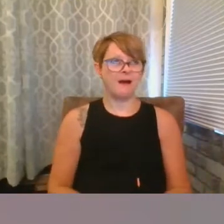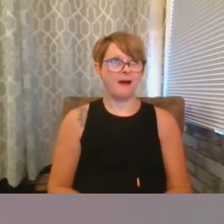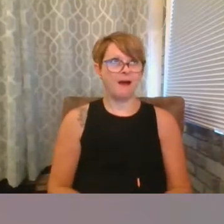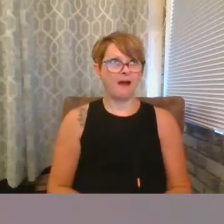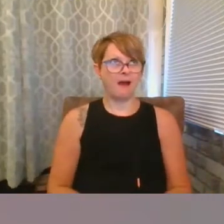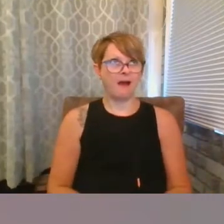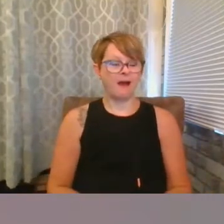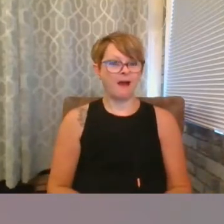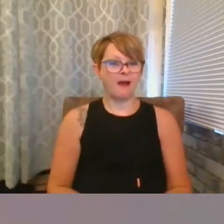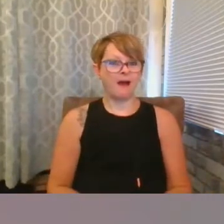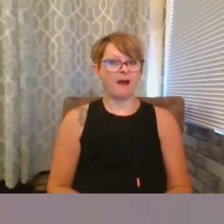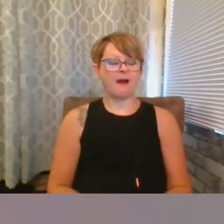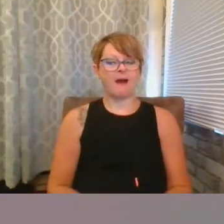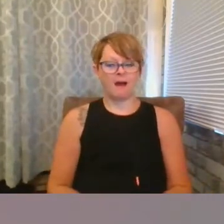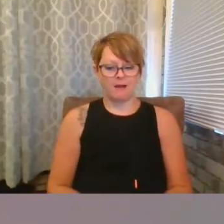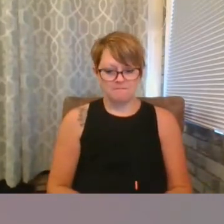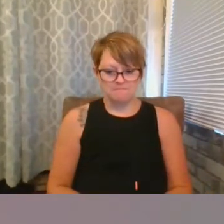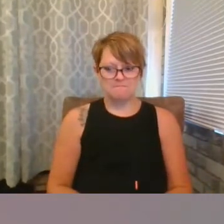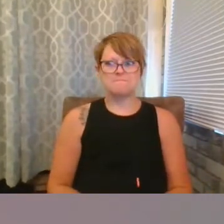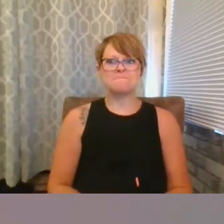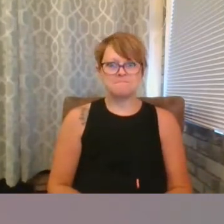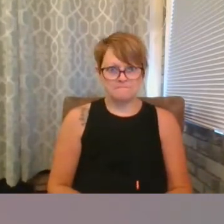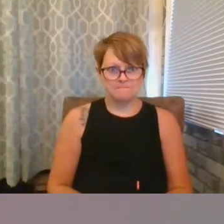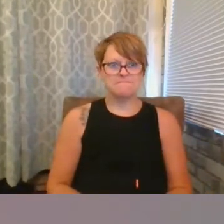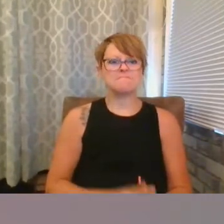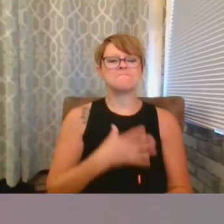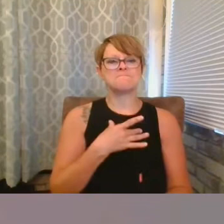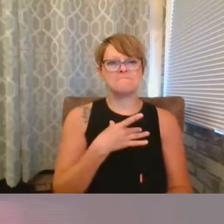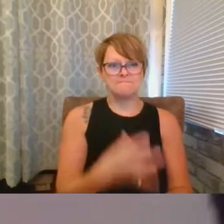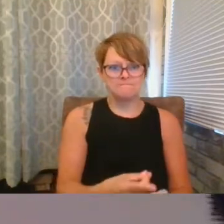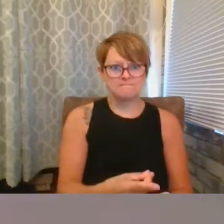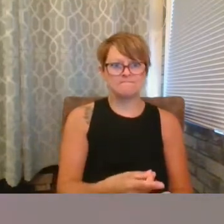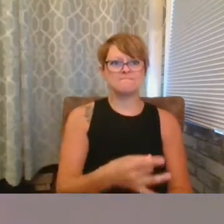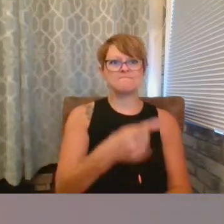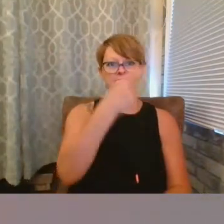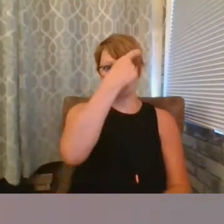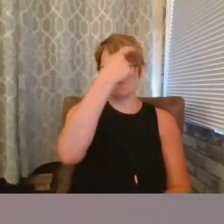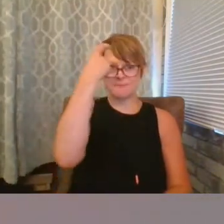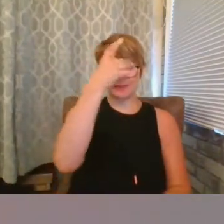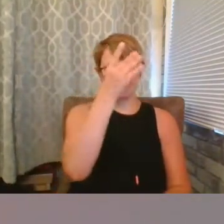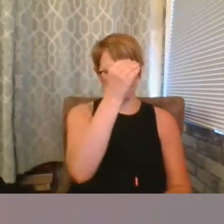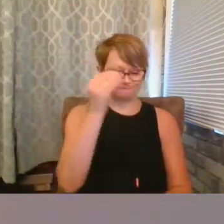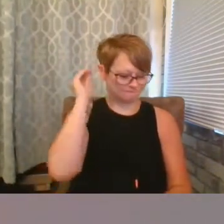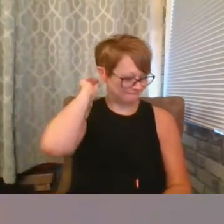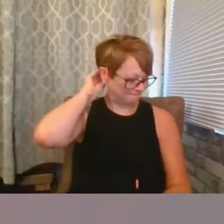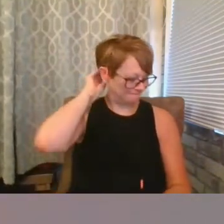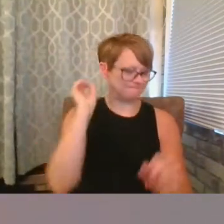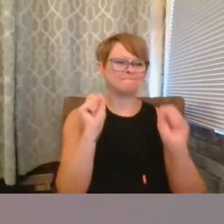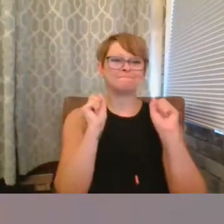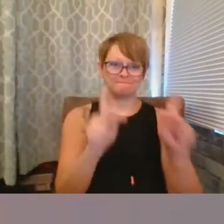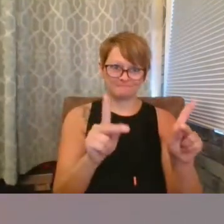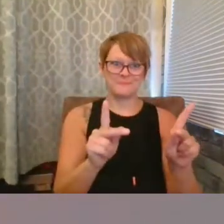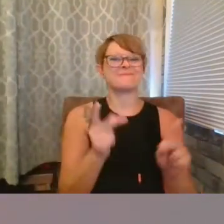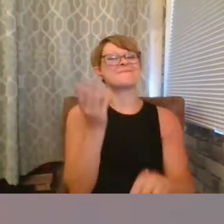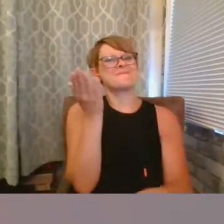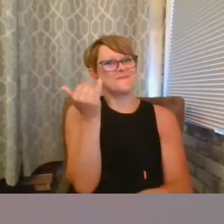is where the majority of our thinking and our, collective thoughts comes in when we talk about this entrepreneur